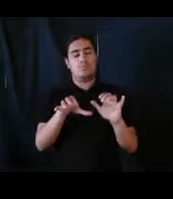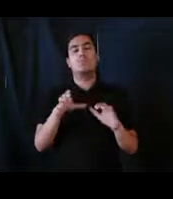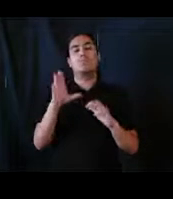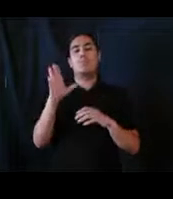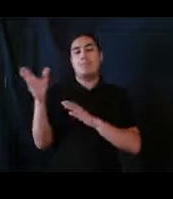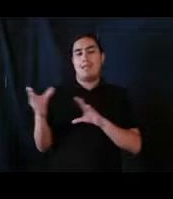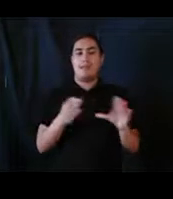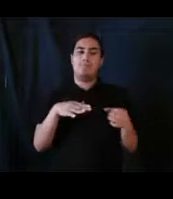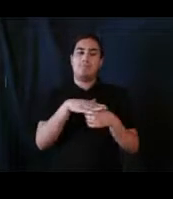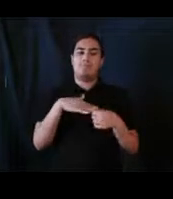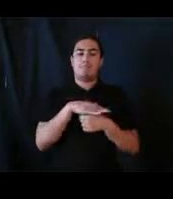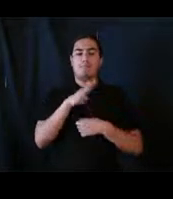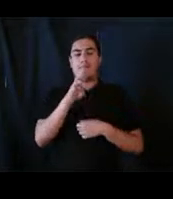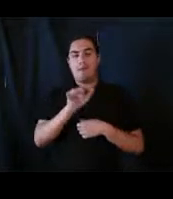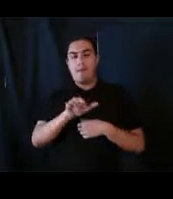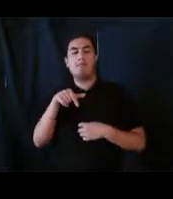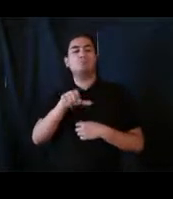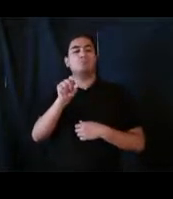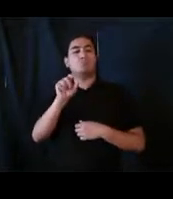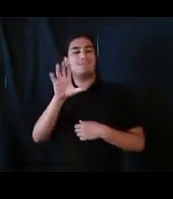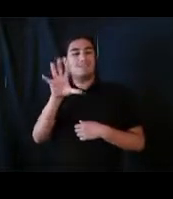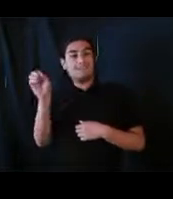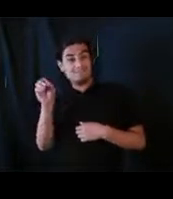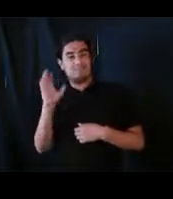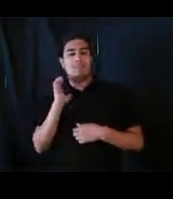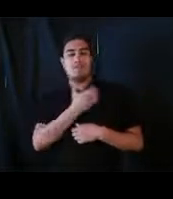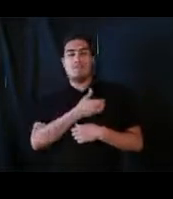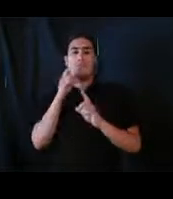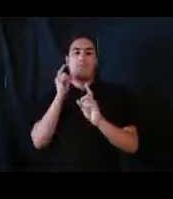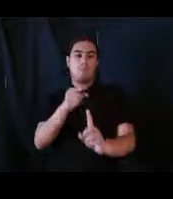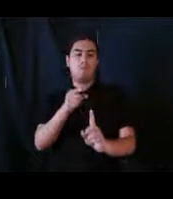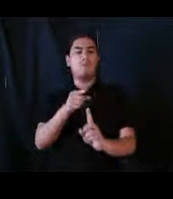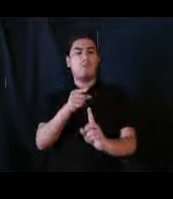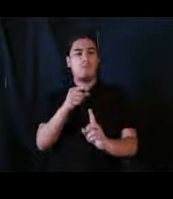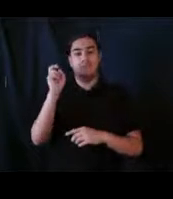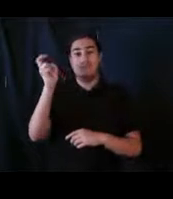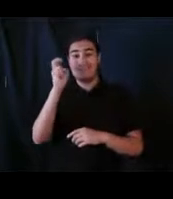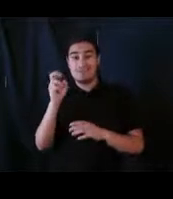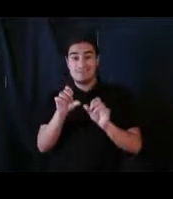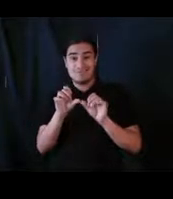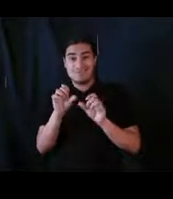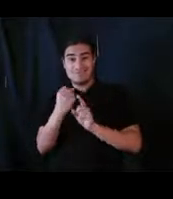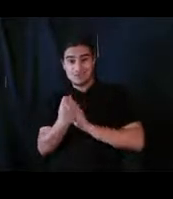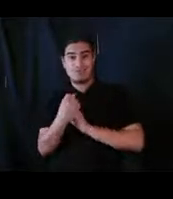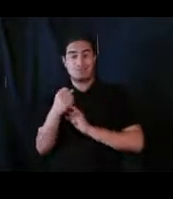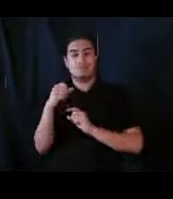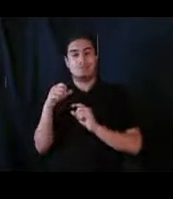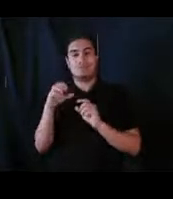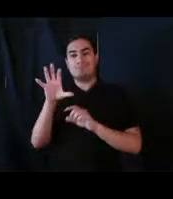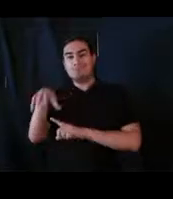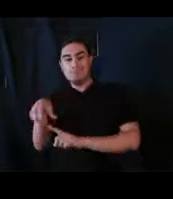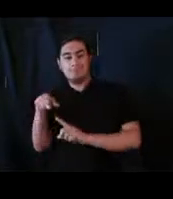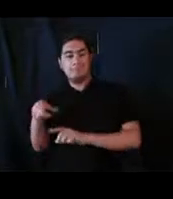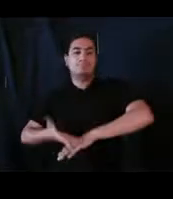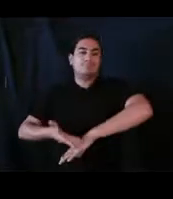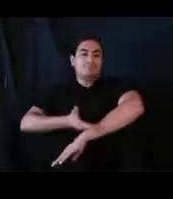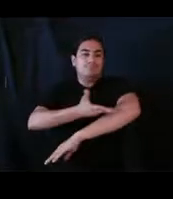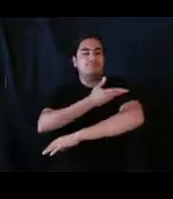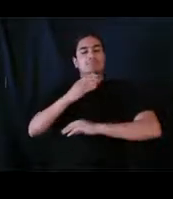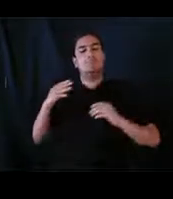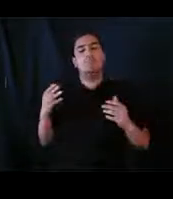2050 this plan aims to develop communities around transit stations and along transit corridors that support transit and promote